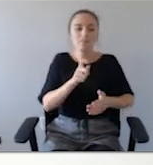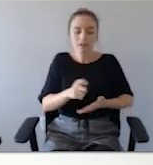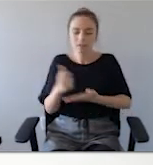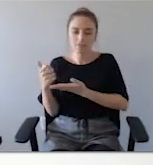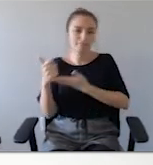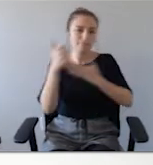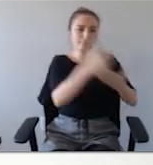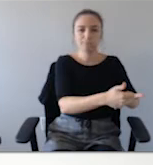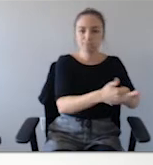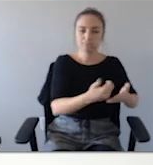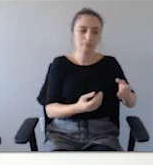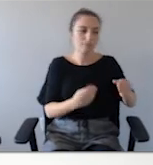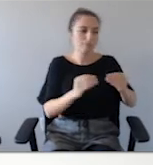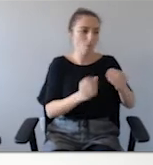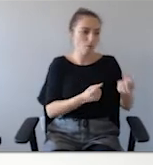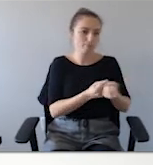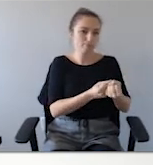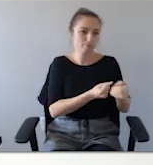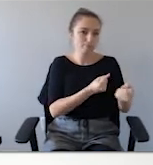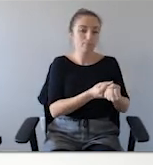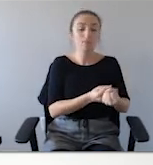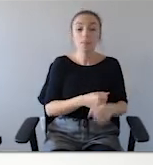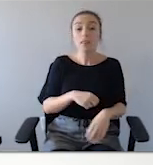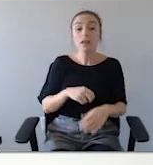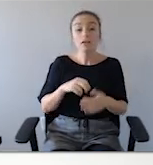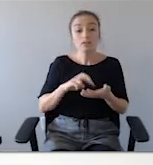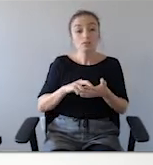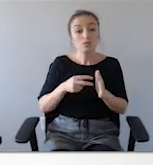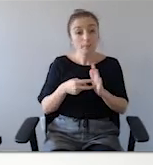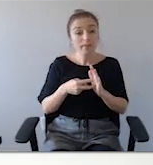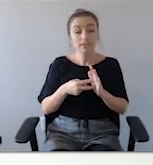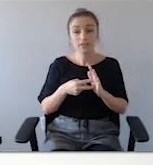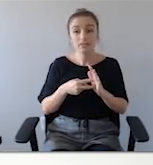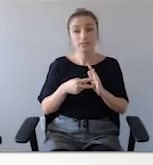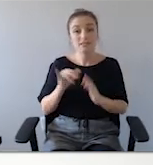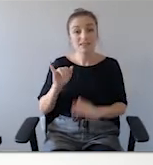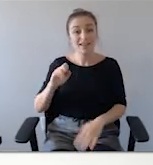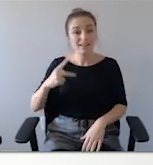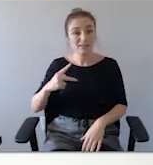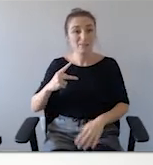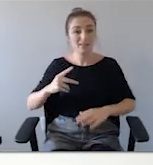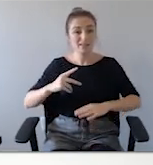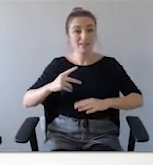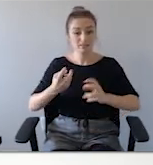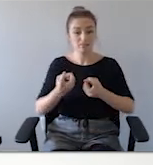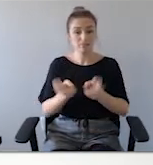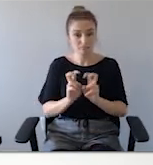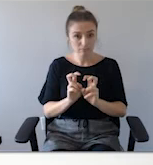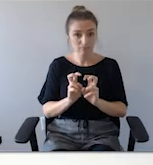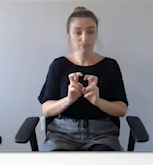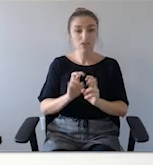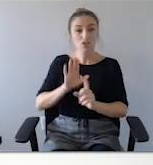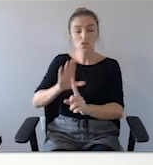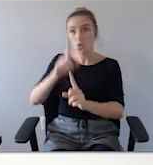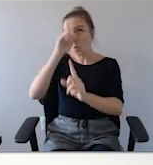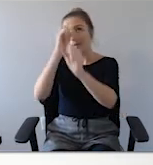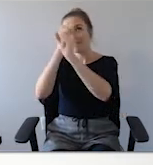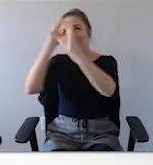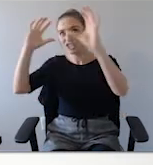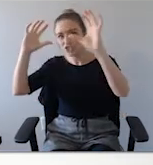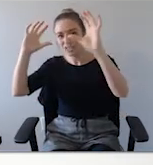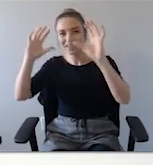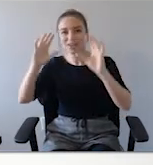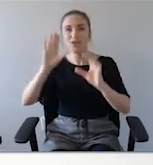that are made at the IEP table. So you need to be mindful of that your vision needs to be part of